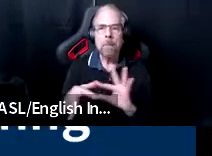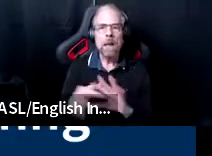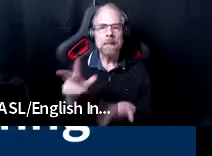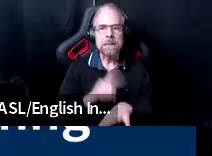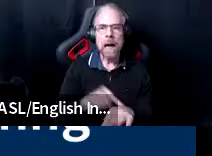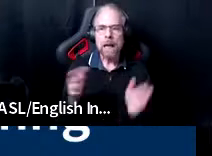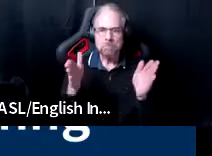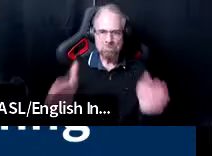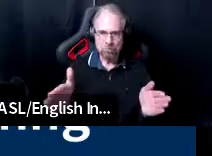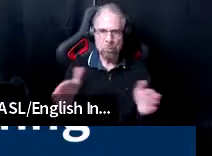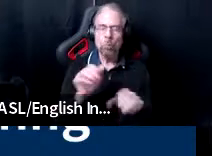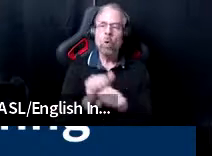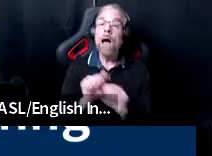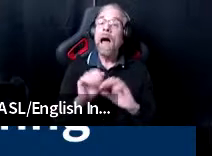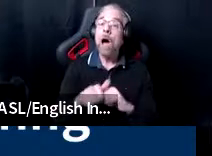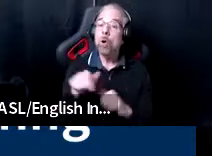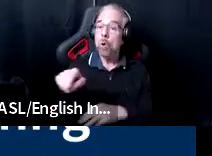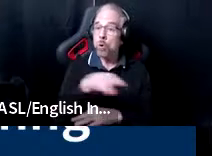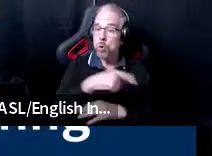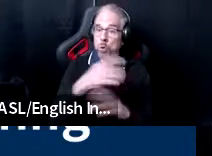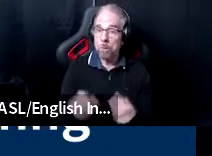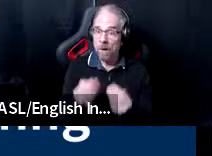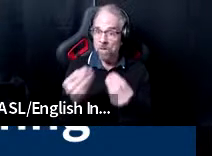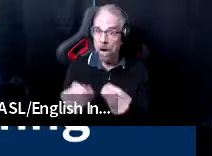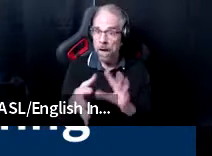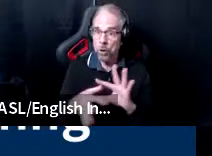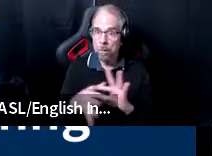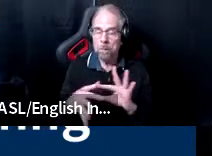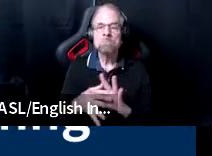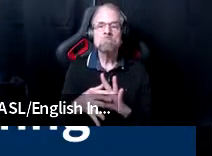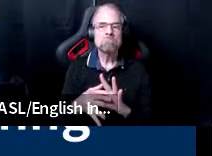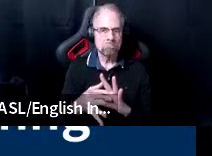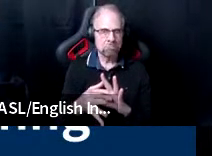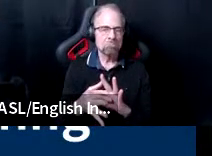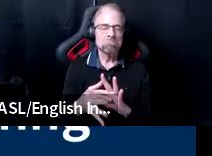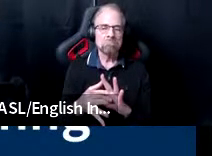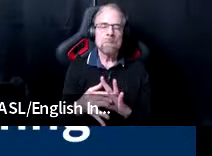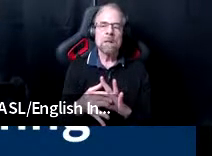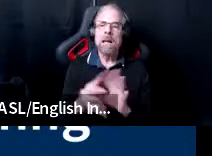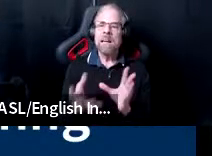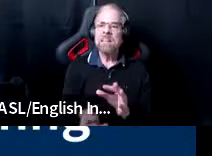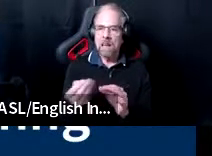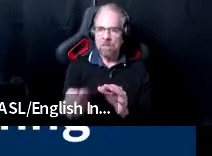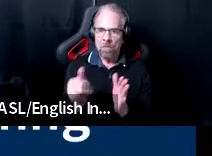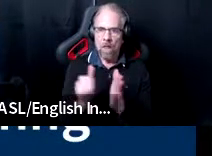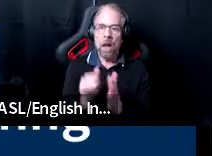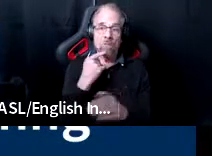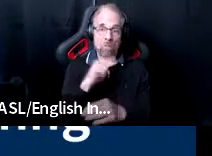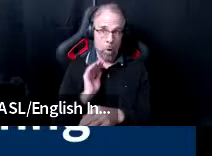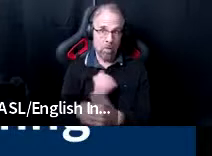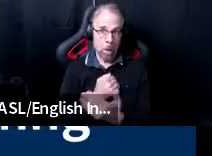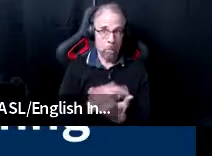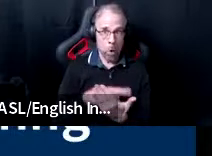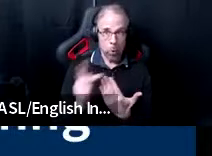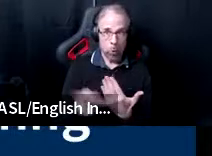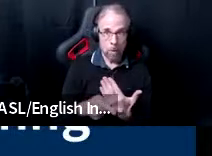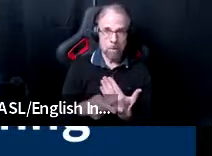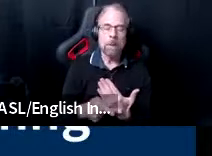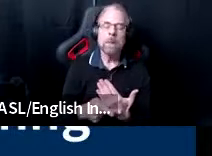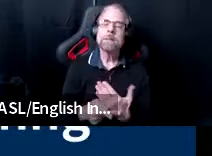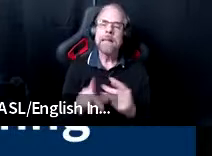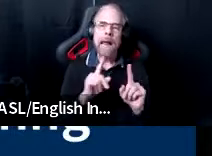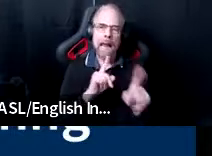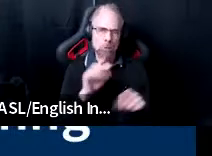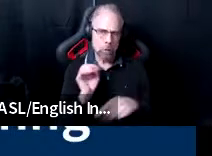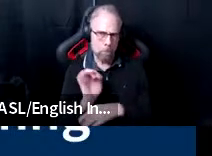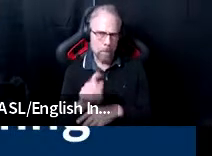your comments and provide meaningful comments to the program for us to answer back to